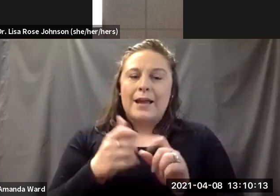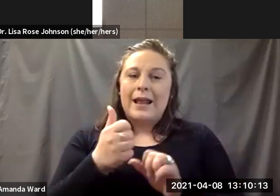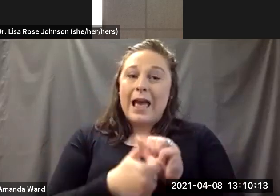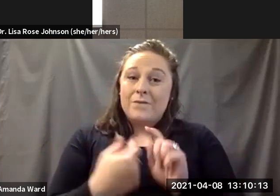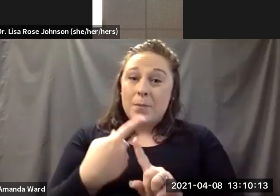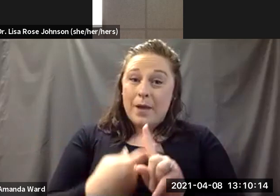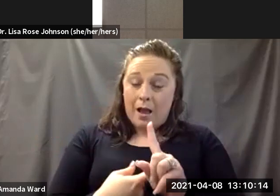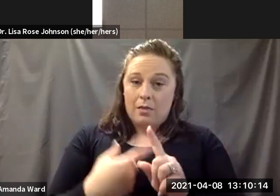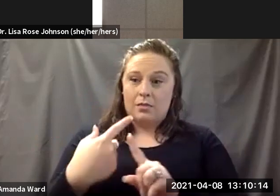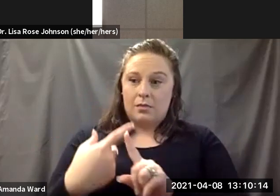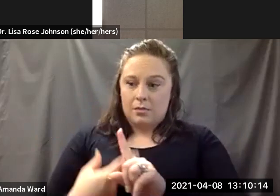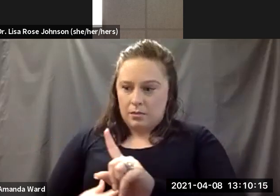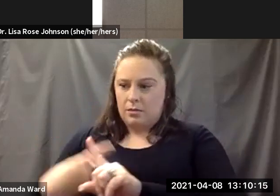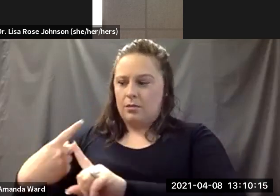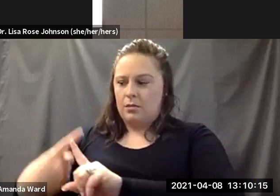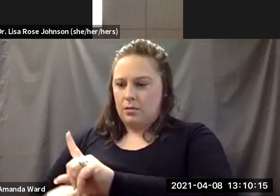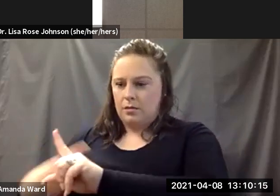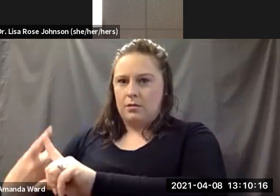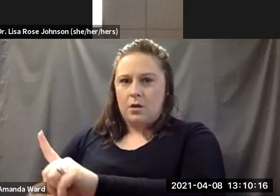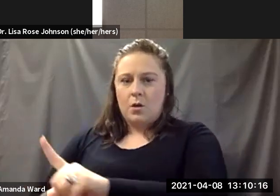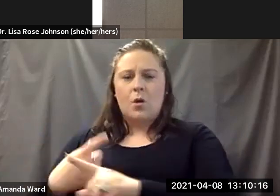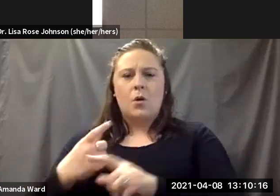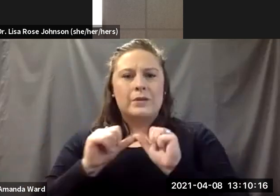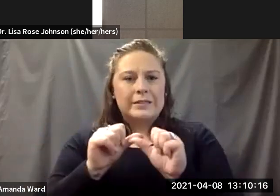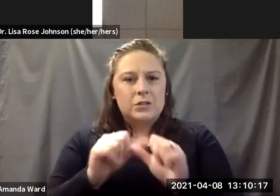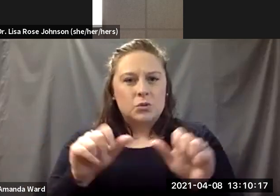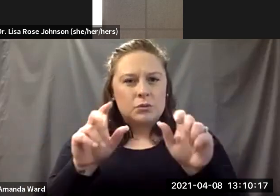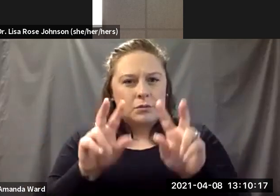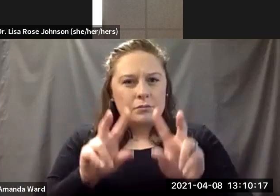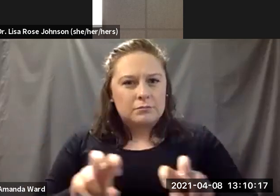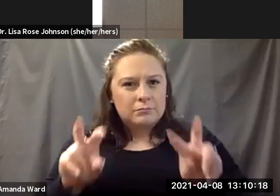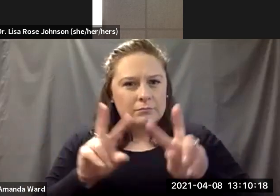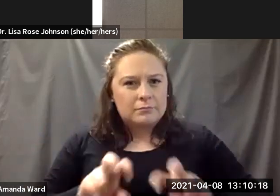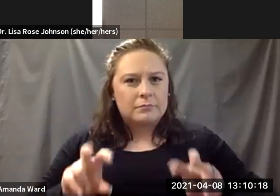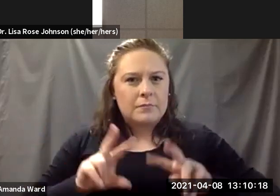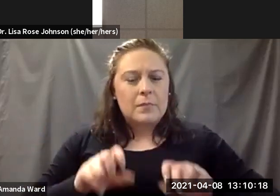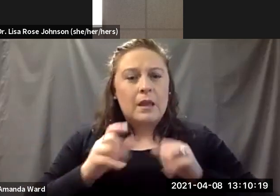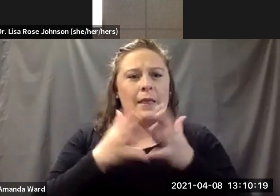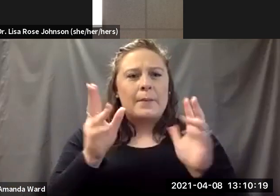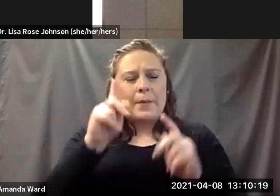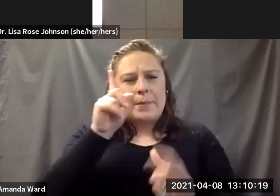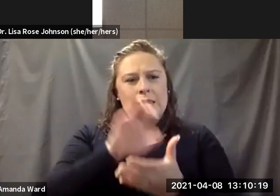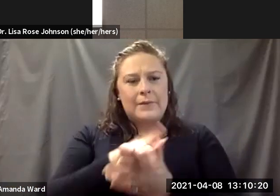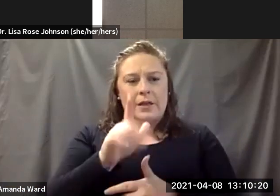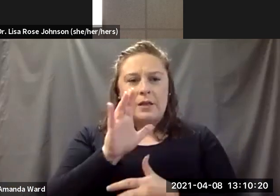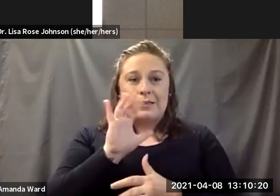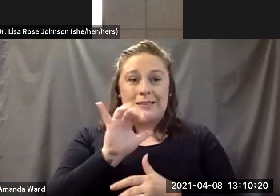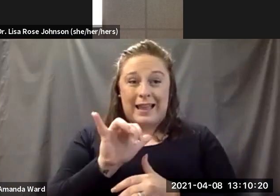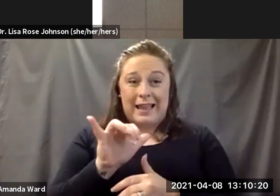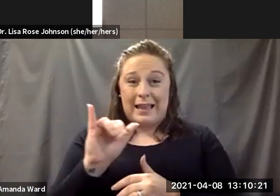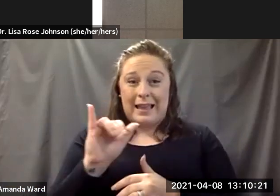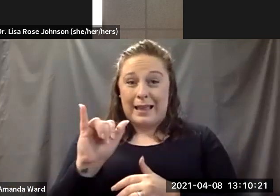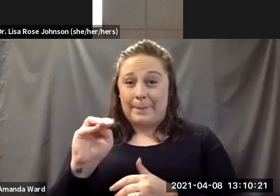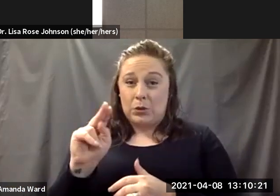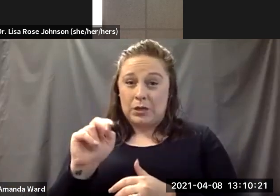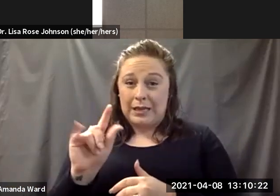we started those clinical trials, we continue to assess. And I think a lot of people believe that there'll be immunity out to 12